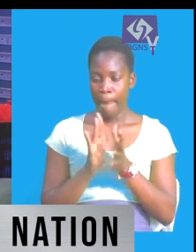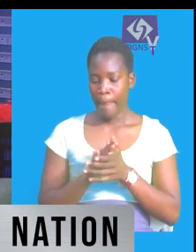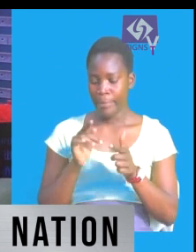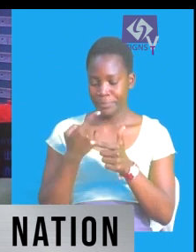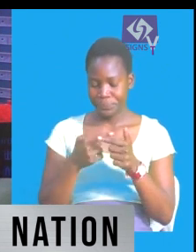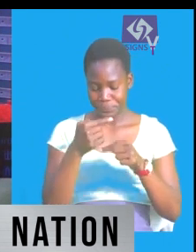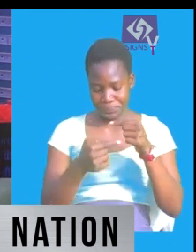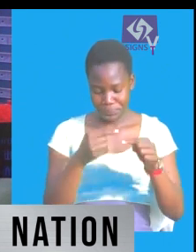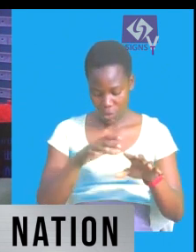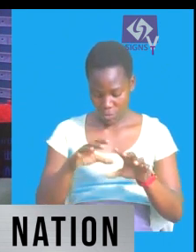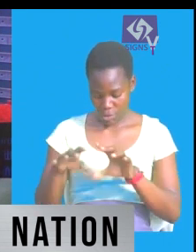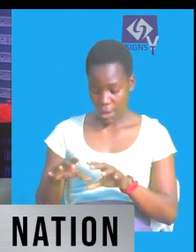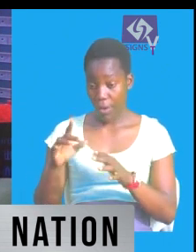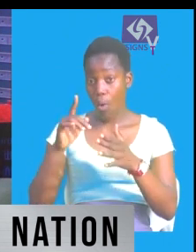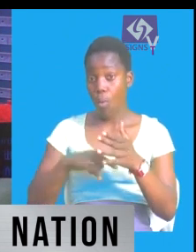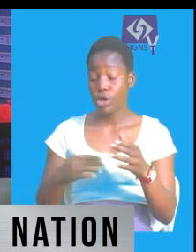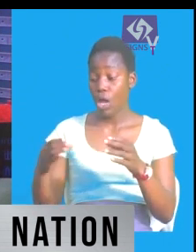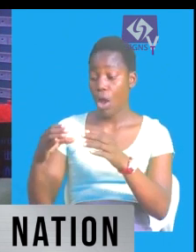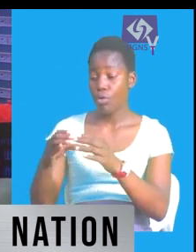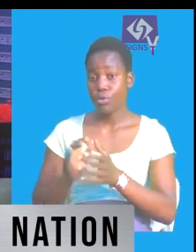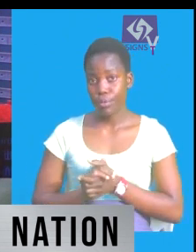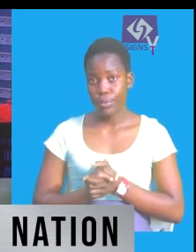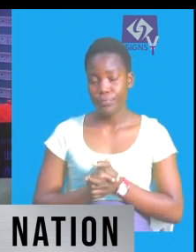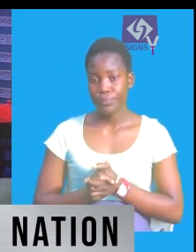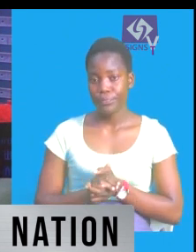Tunaendelea kuumia. What category?